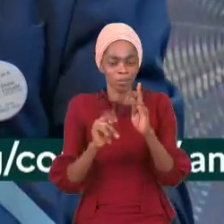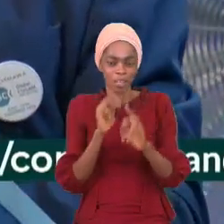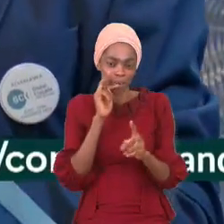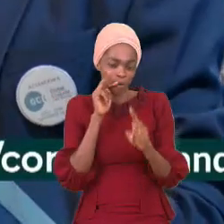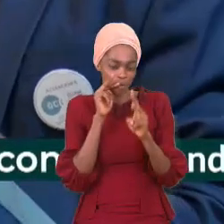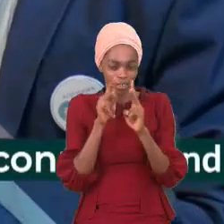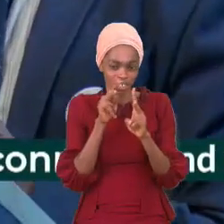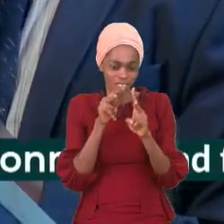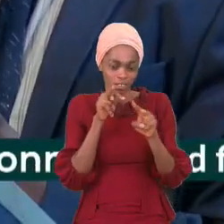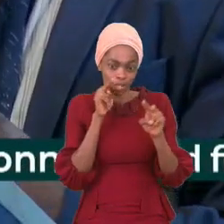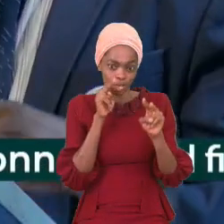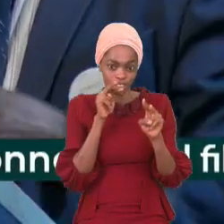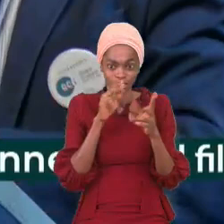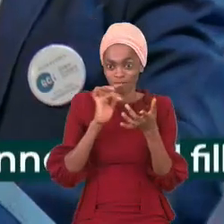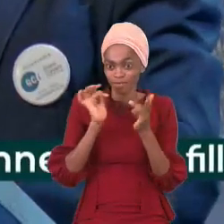You gave your life to Christ.